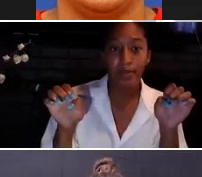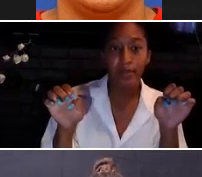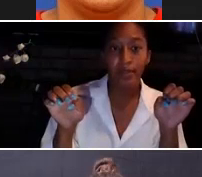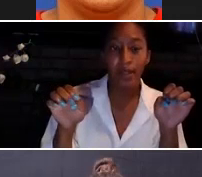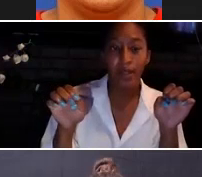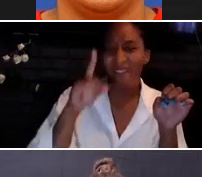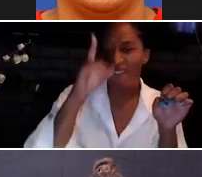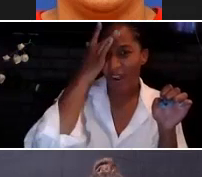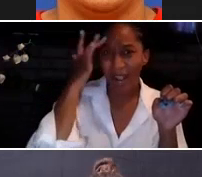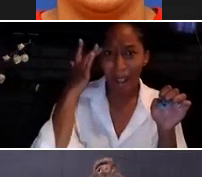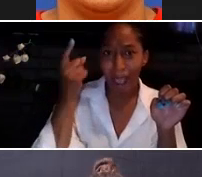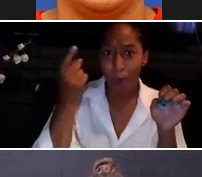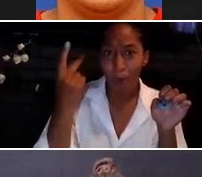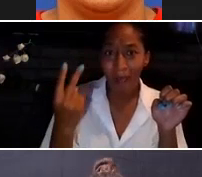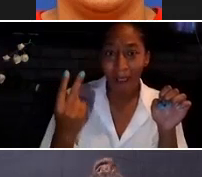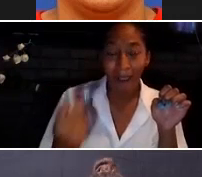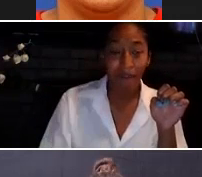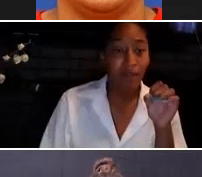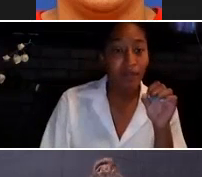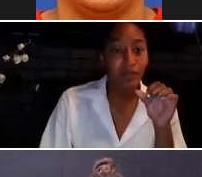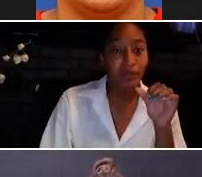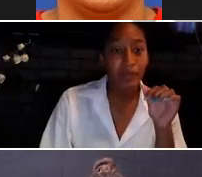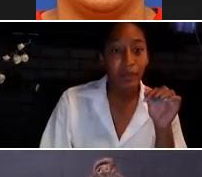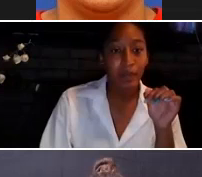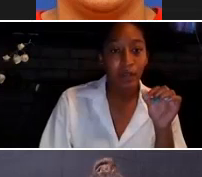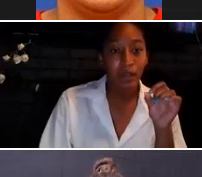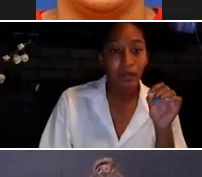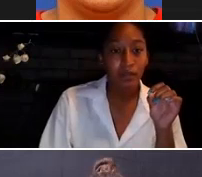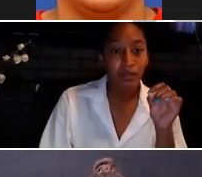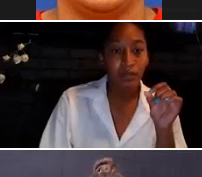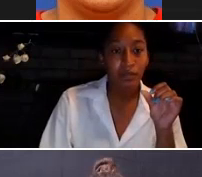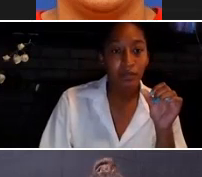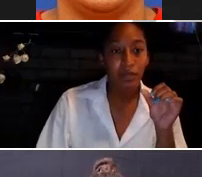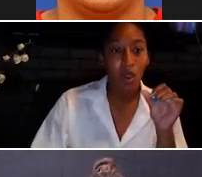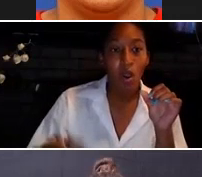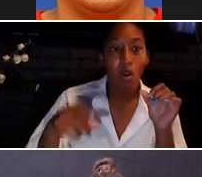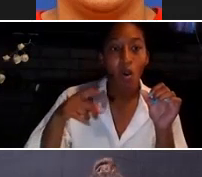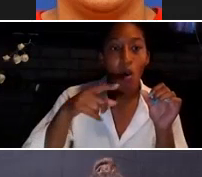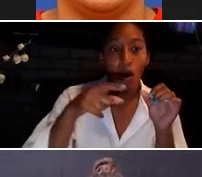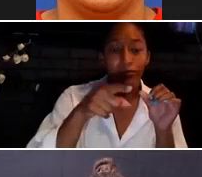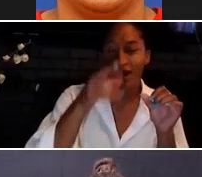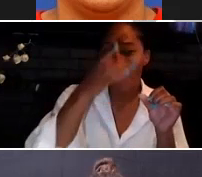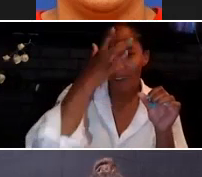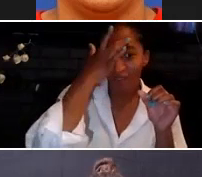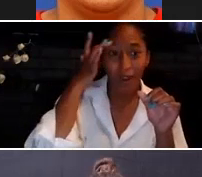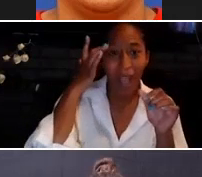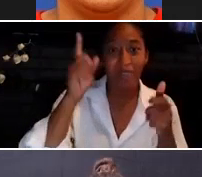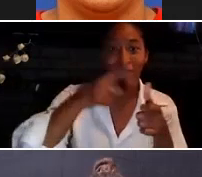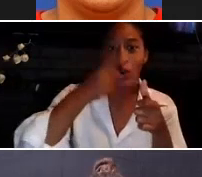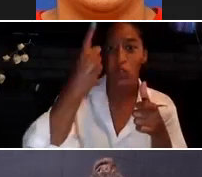sorry, y'all. 1/2 A T squared. I'm looking at that going, something's missing there. All